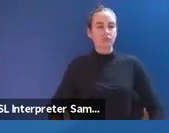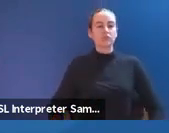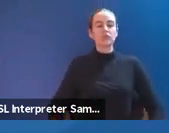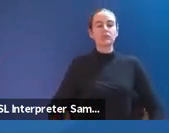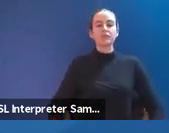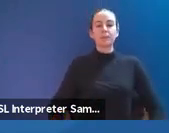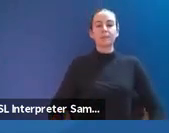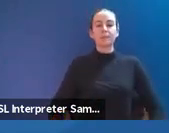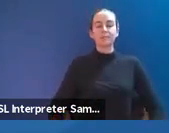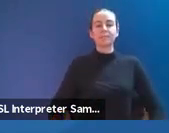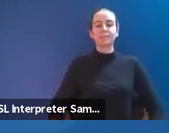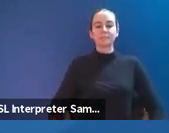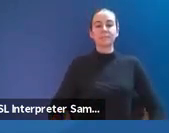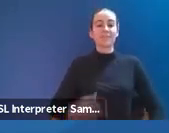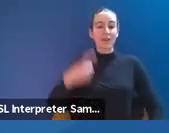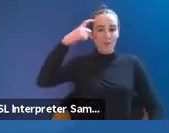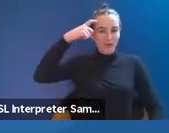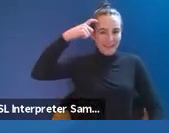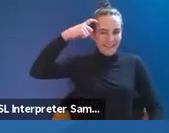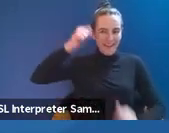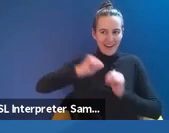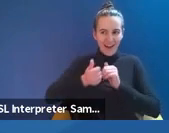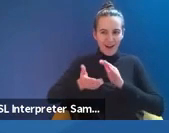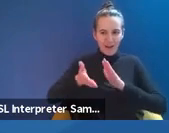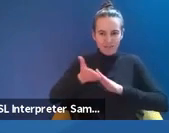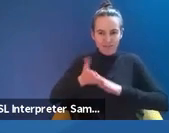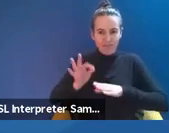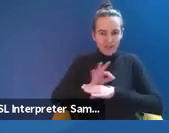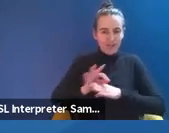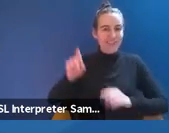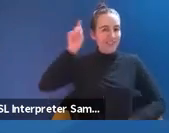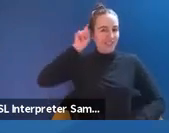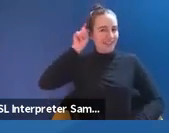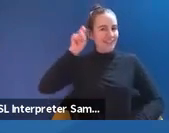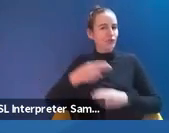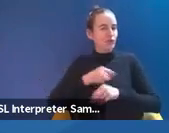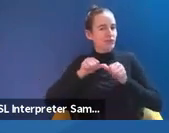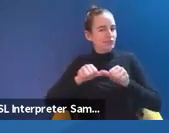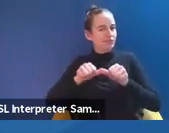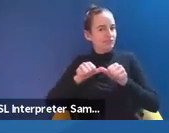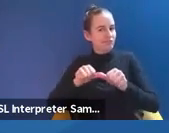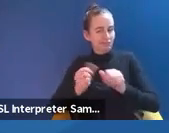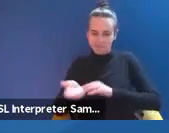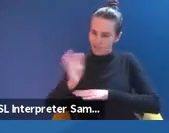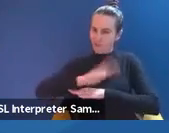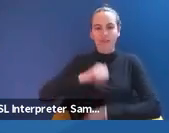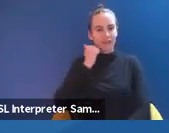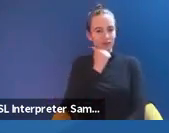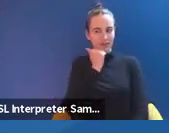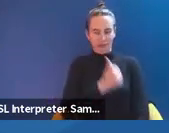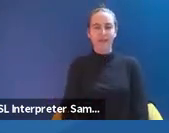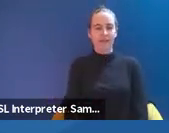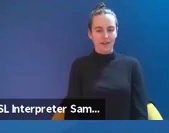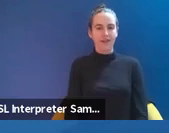and the plasticity of the brain, you really need to use hearing aids consistently, so all day, every day, to